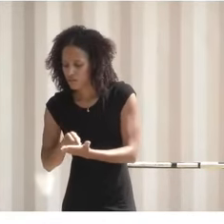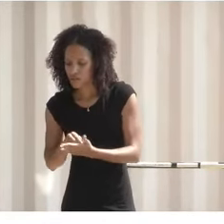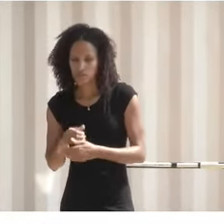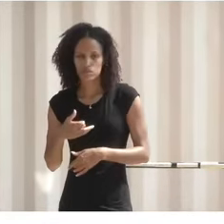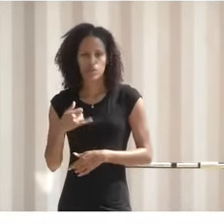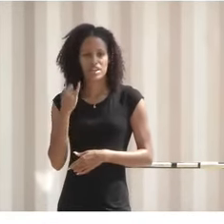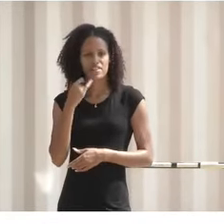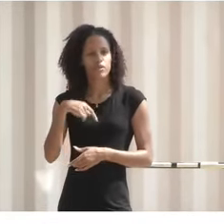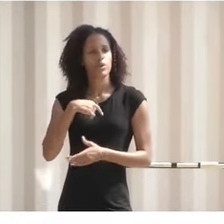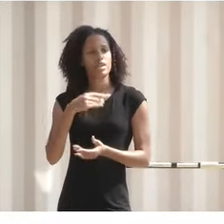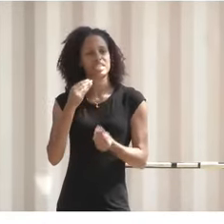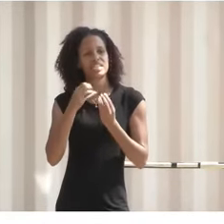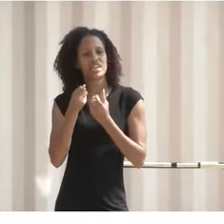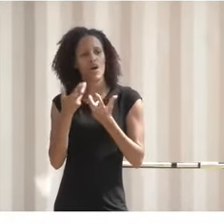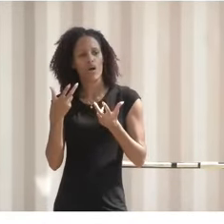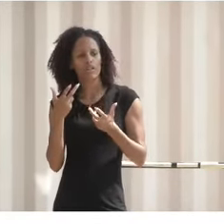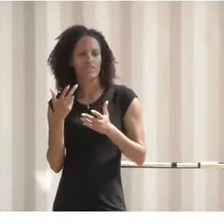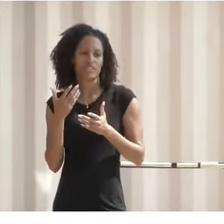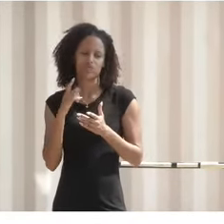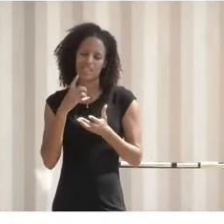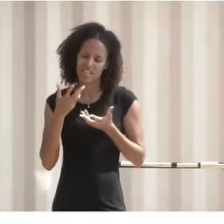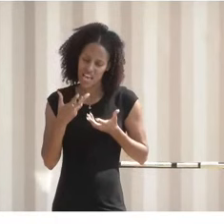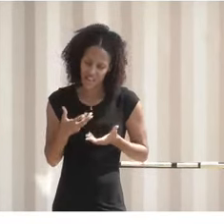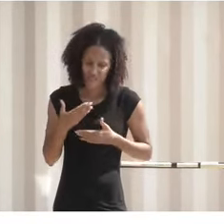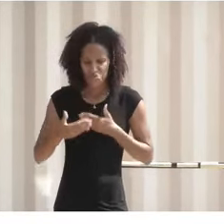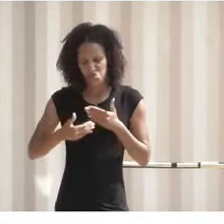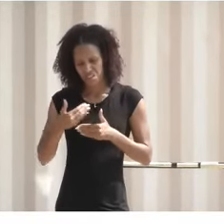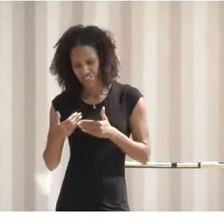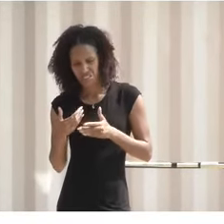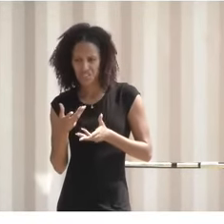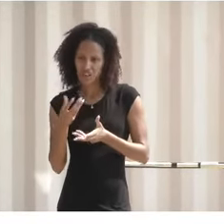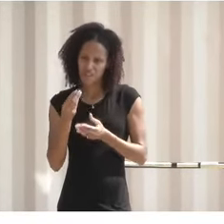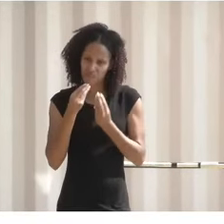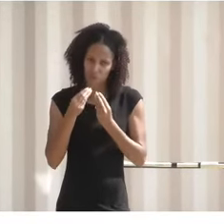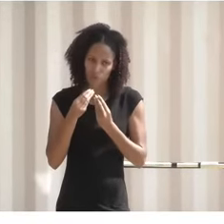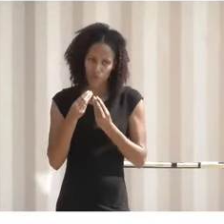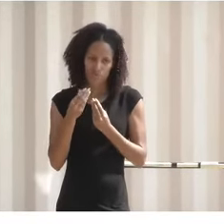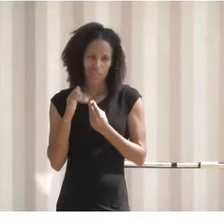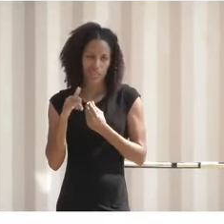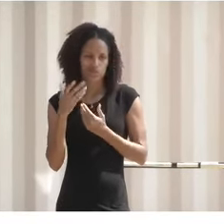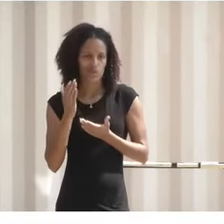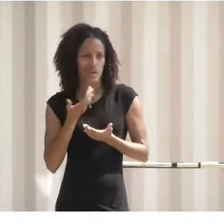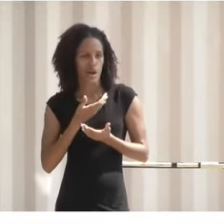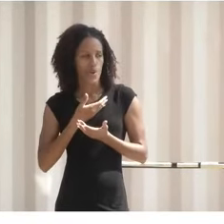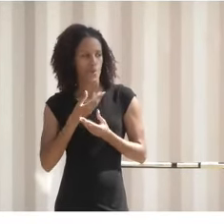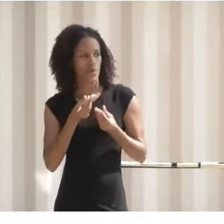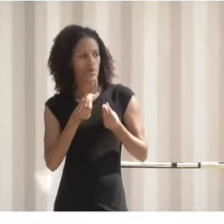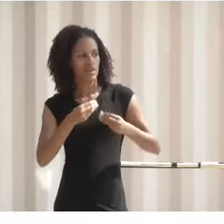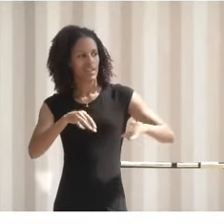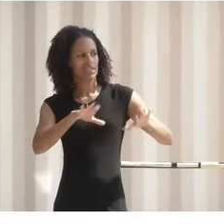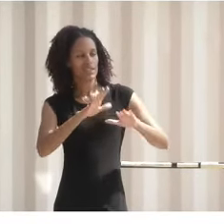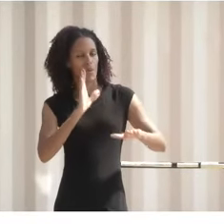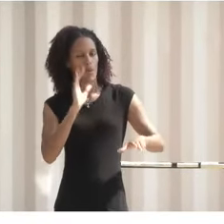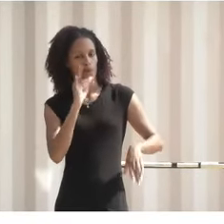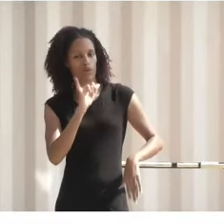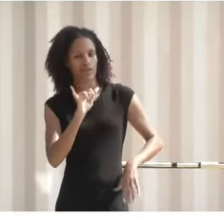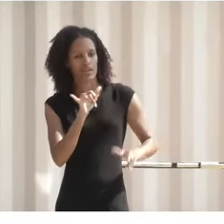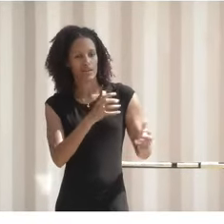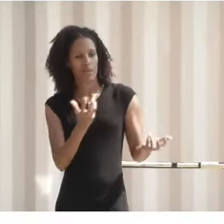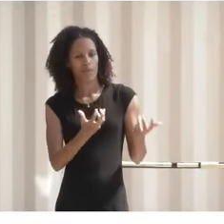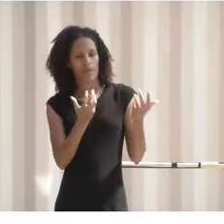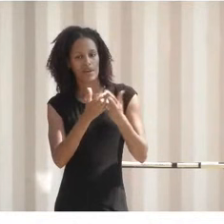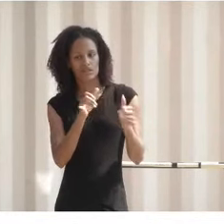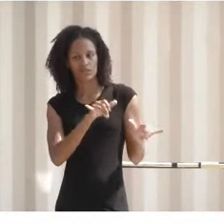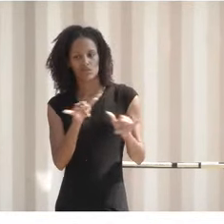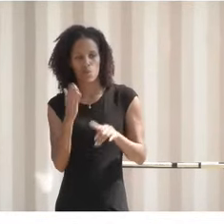eating all of these heavy processed annual foods, that's what our landscapes are going to look like. So there's a combination of things here, economy and